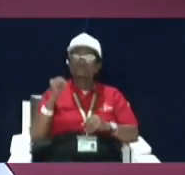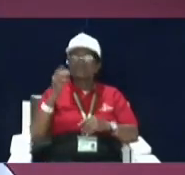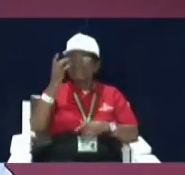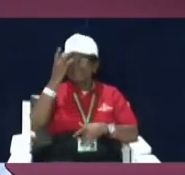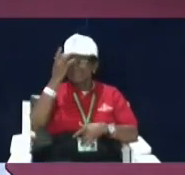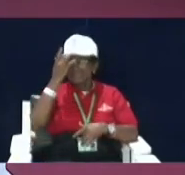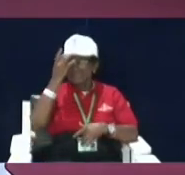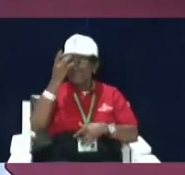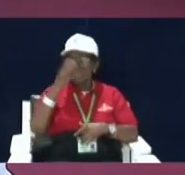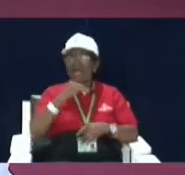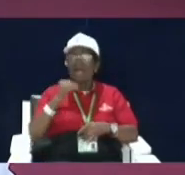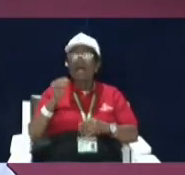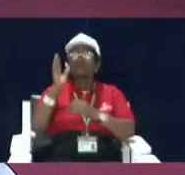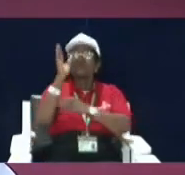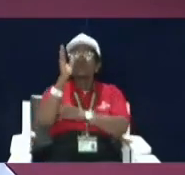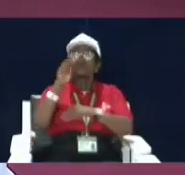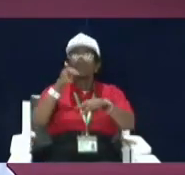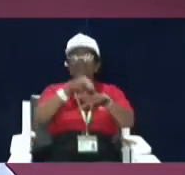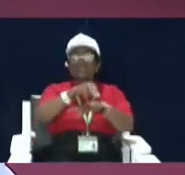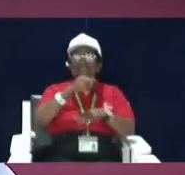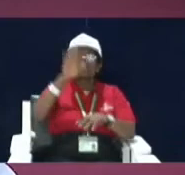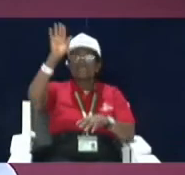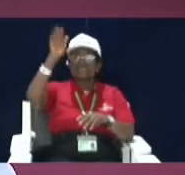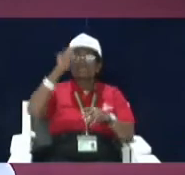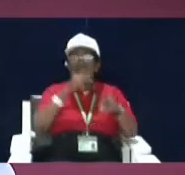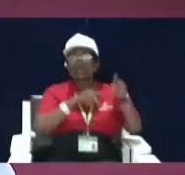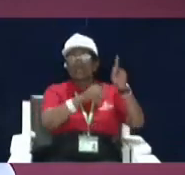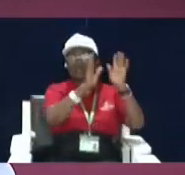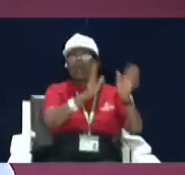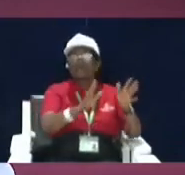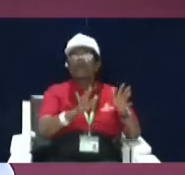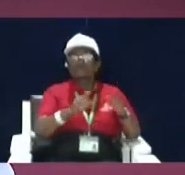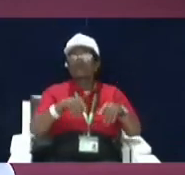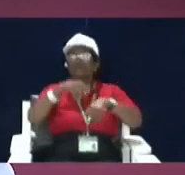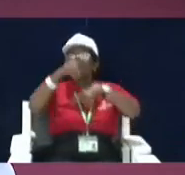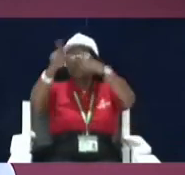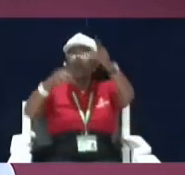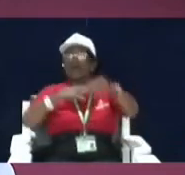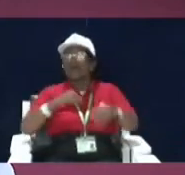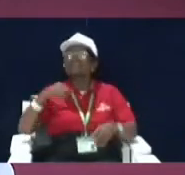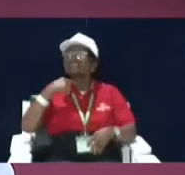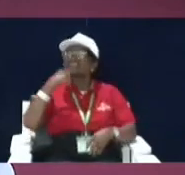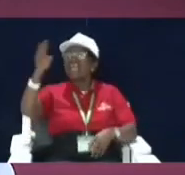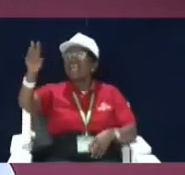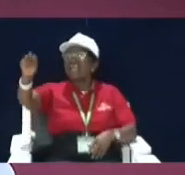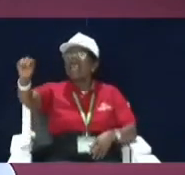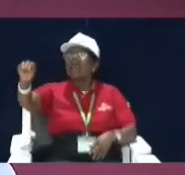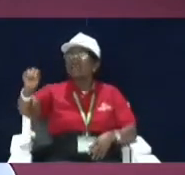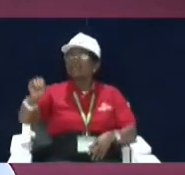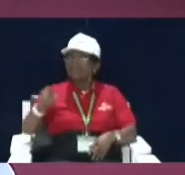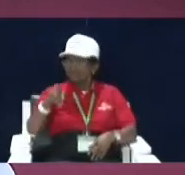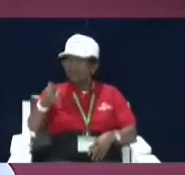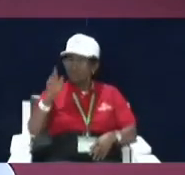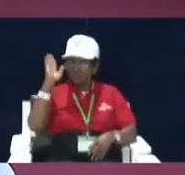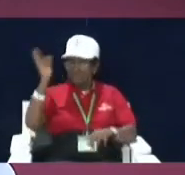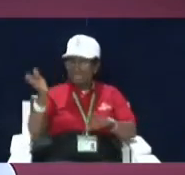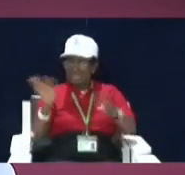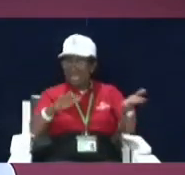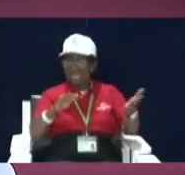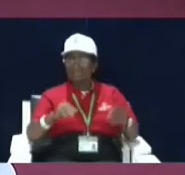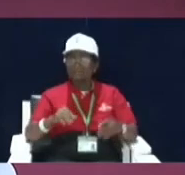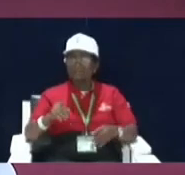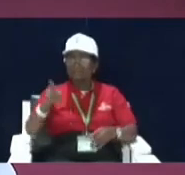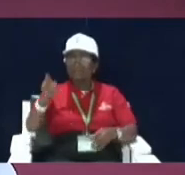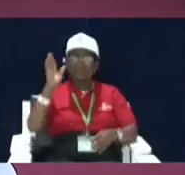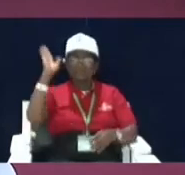And God sent his prophet. Go and tell him, you're going to die. You're not